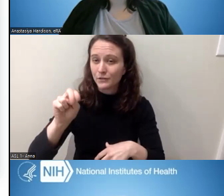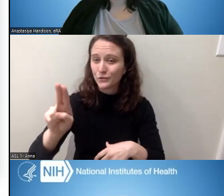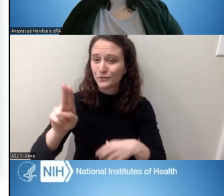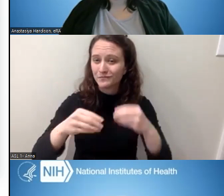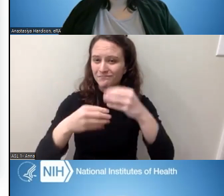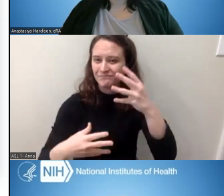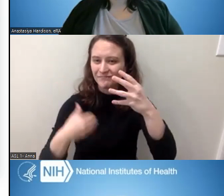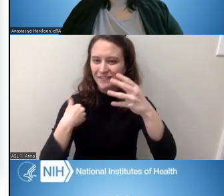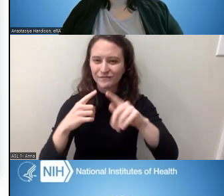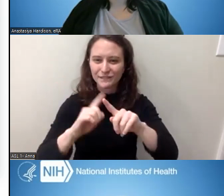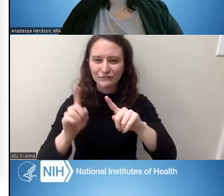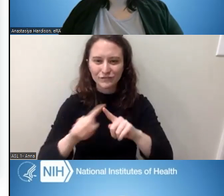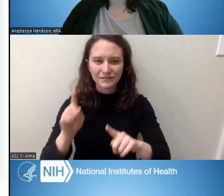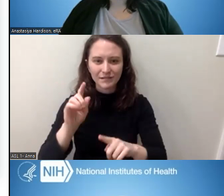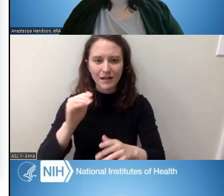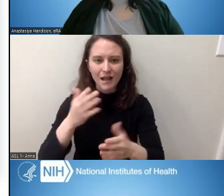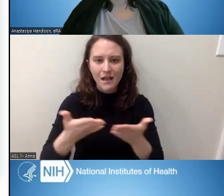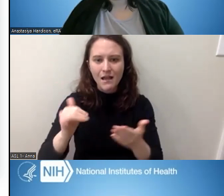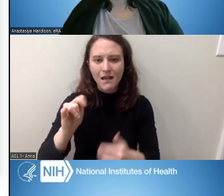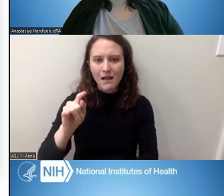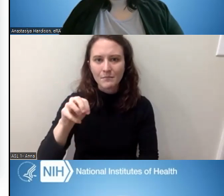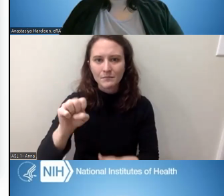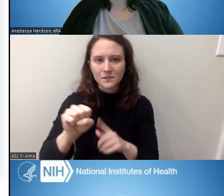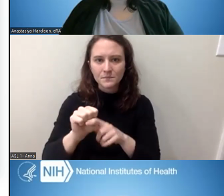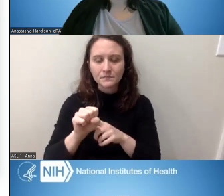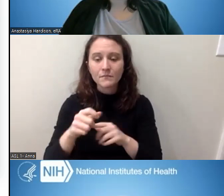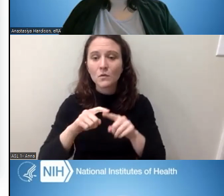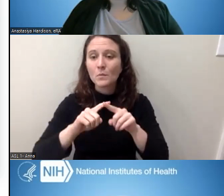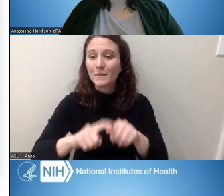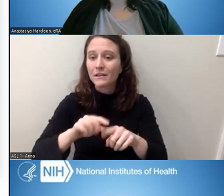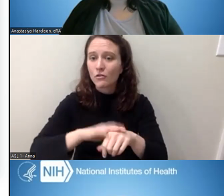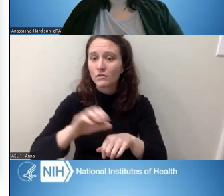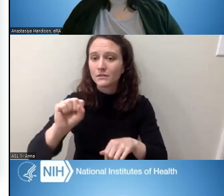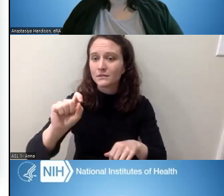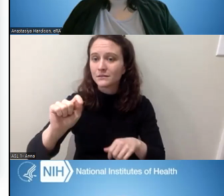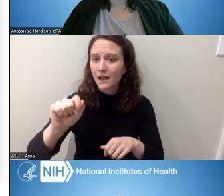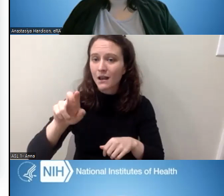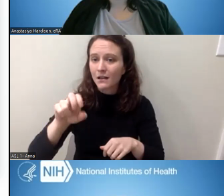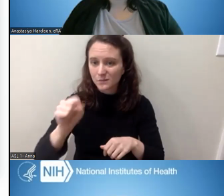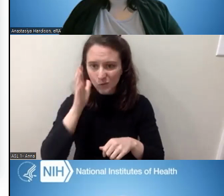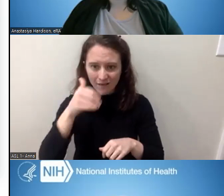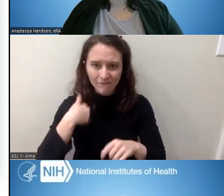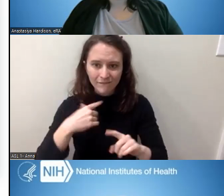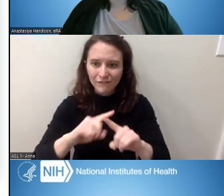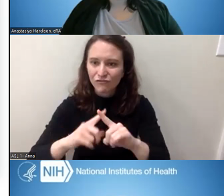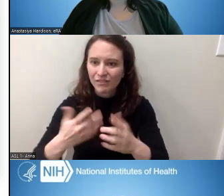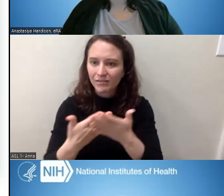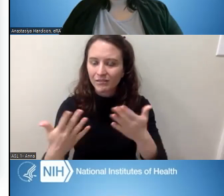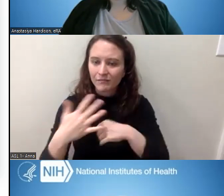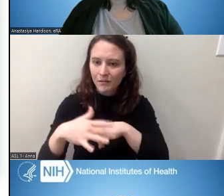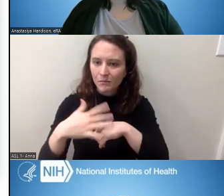status of the grant or the application, you'll have different things available, different options